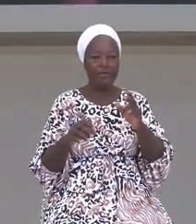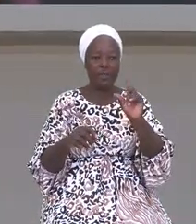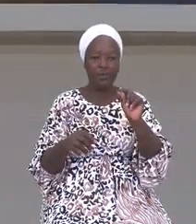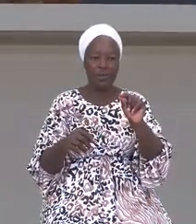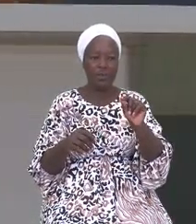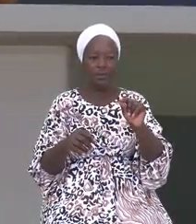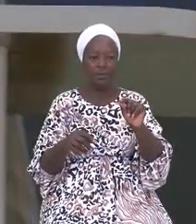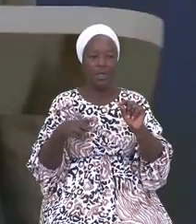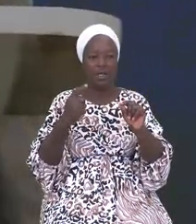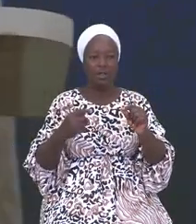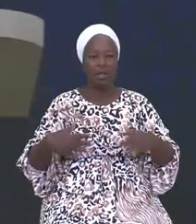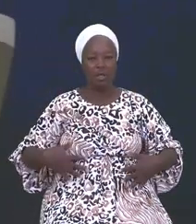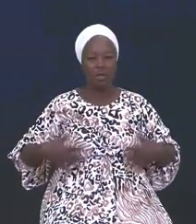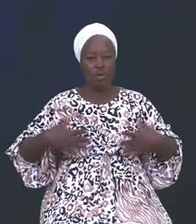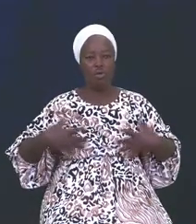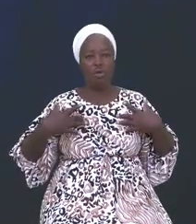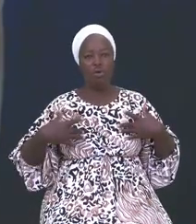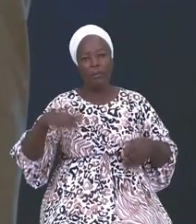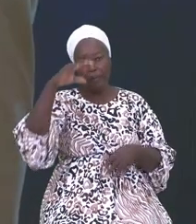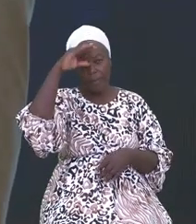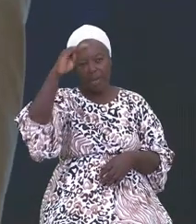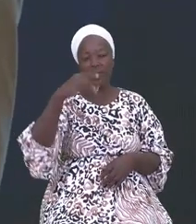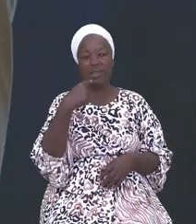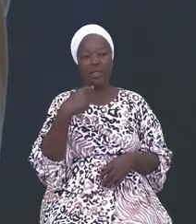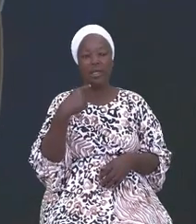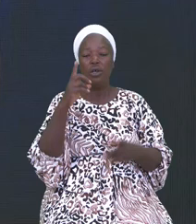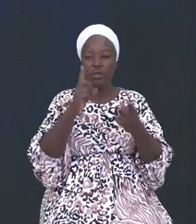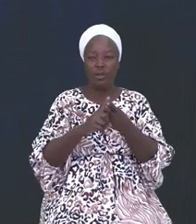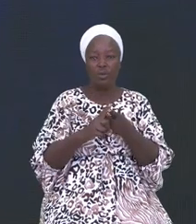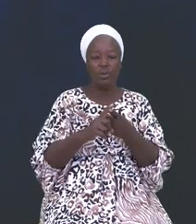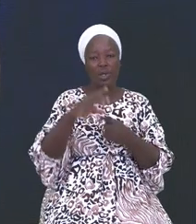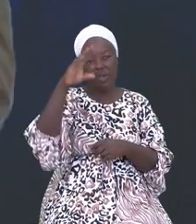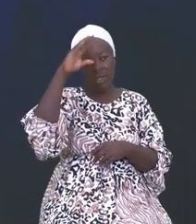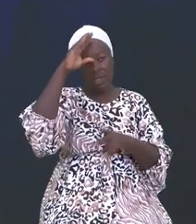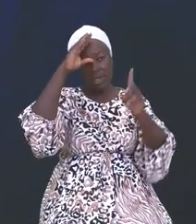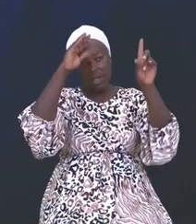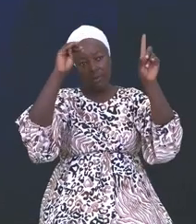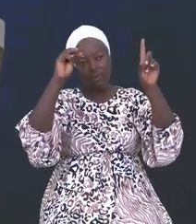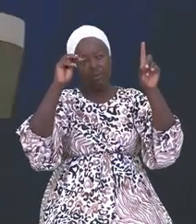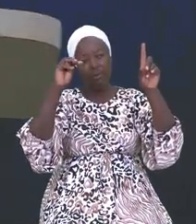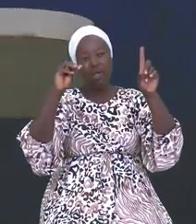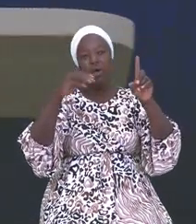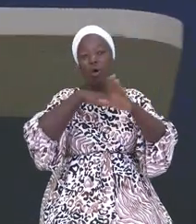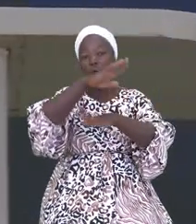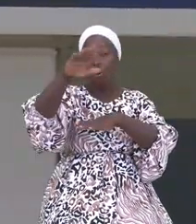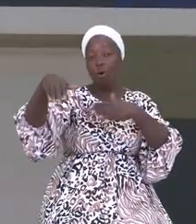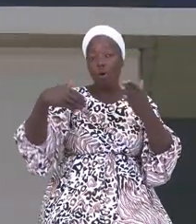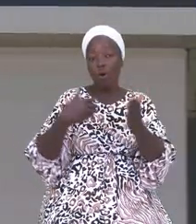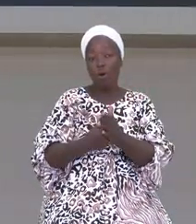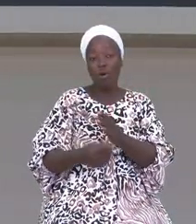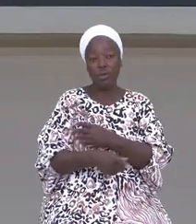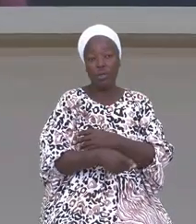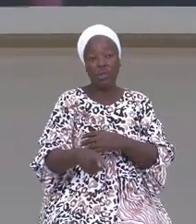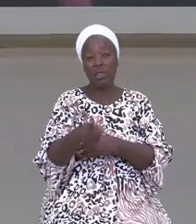20, the young man says unto him, all